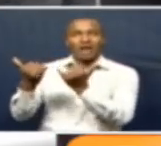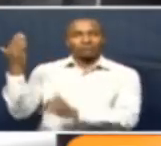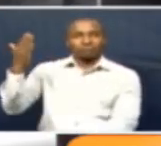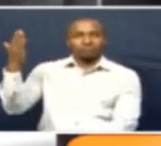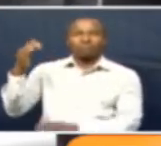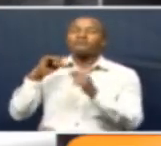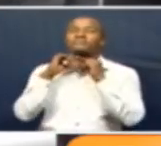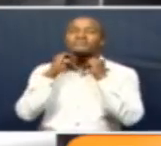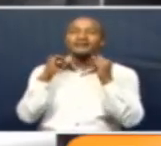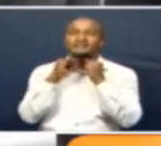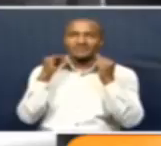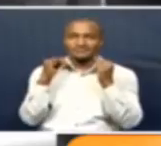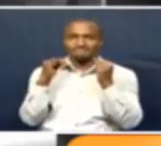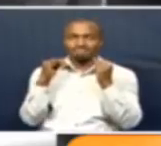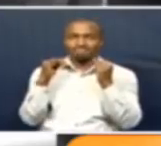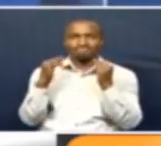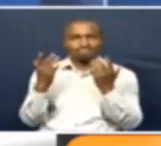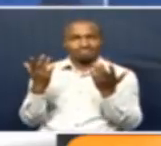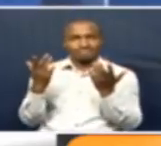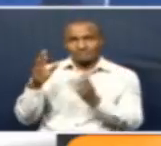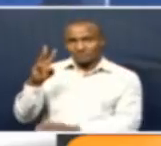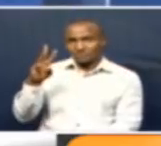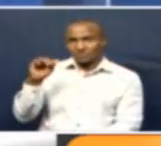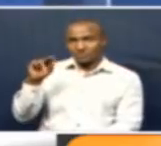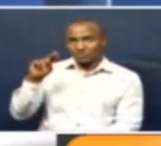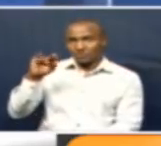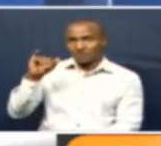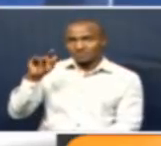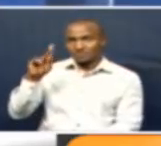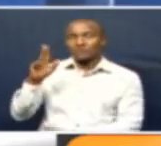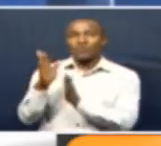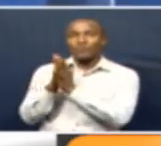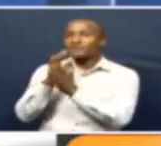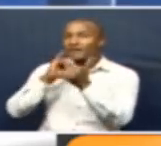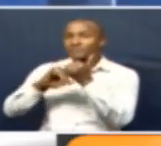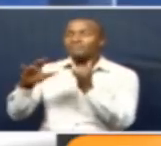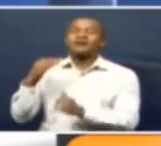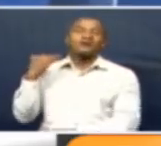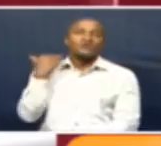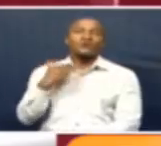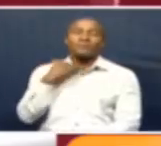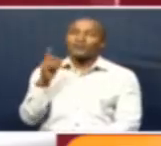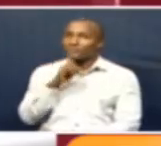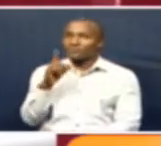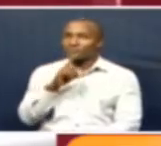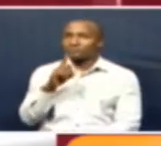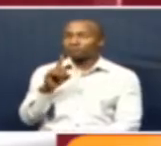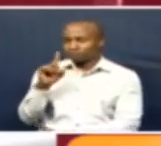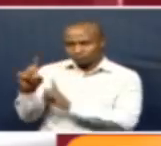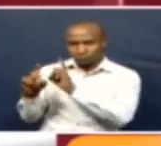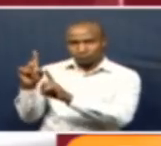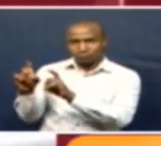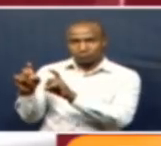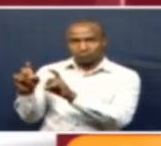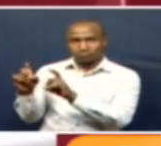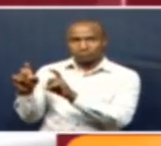And basically, Wanjiko lived a life of crime with Matheri. Did she have a choice? Let's find out. Asante